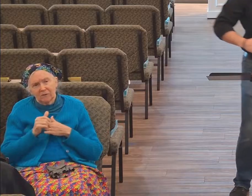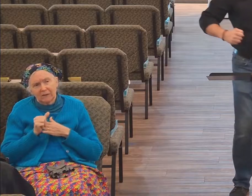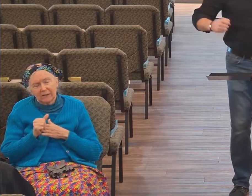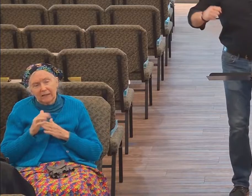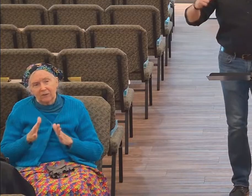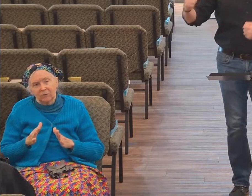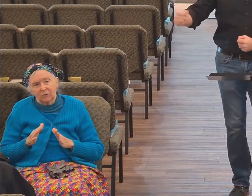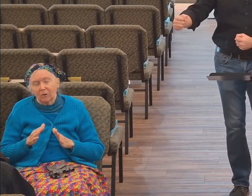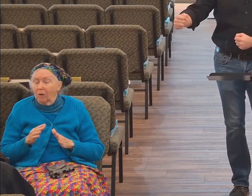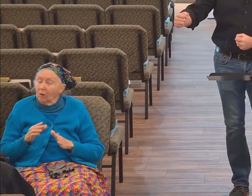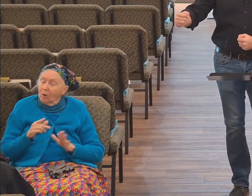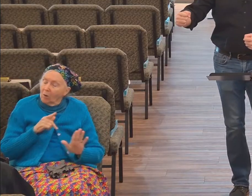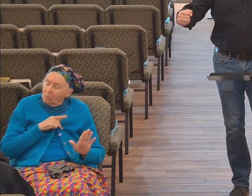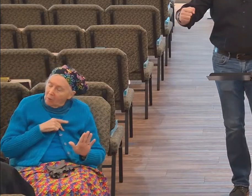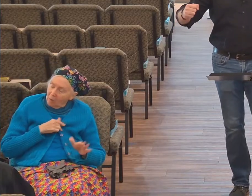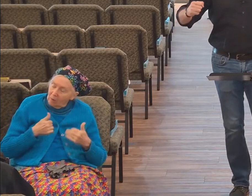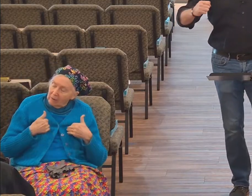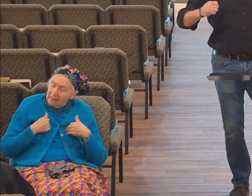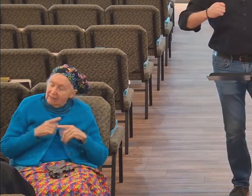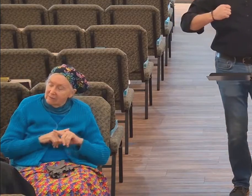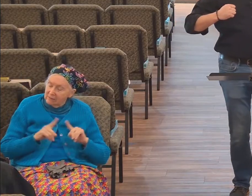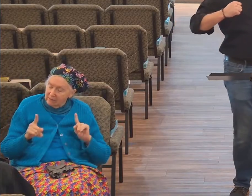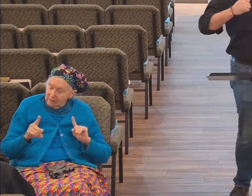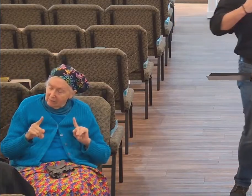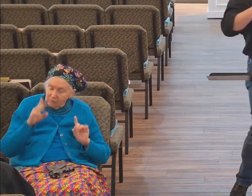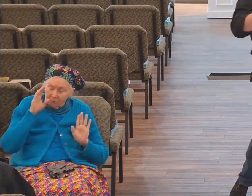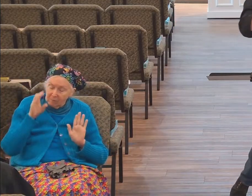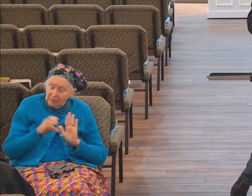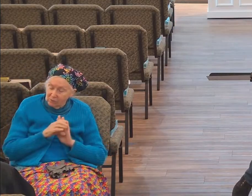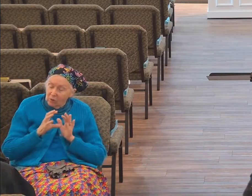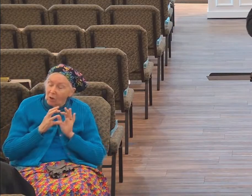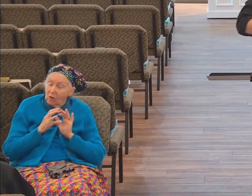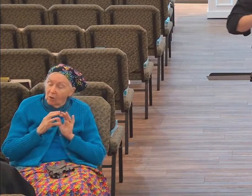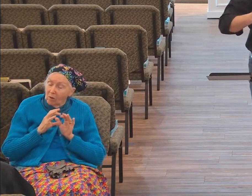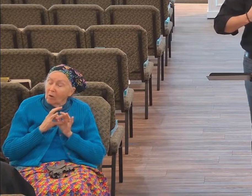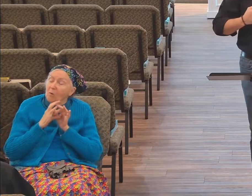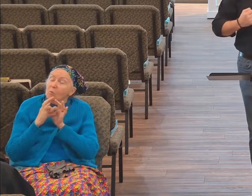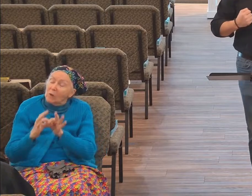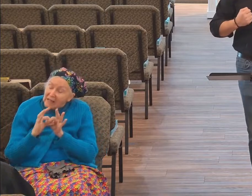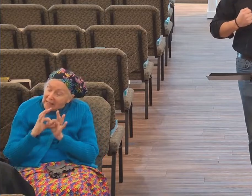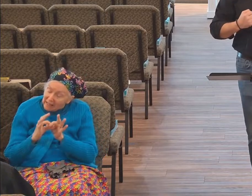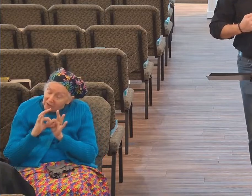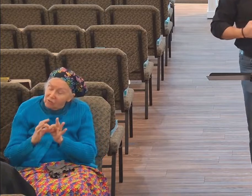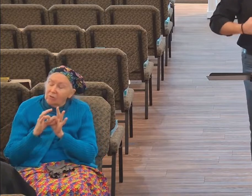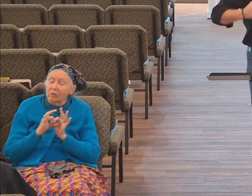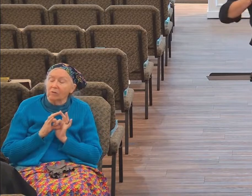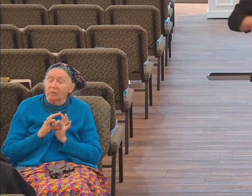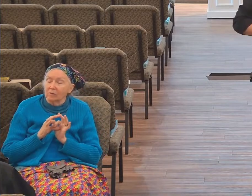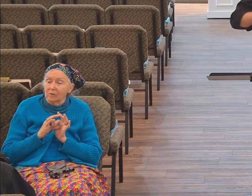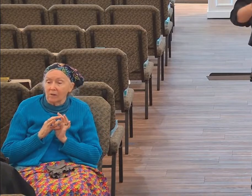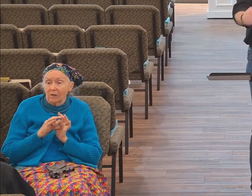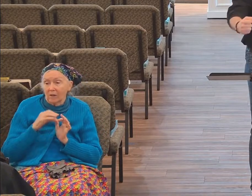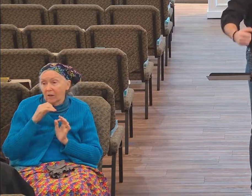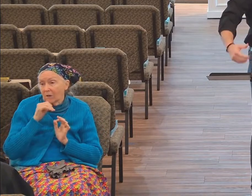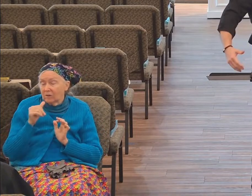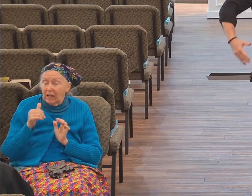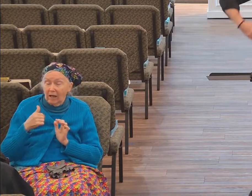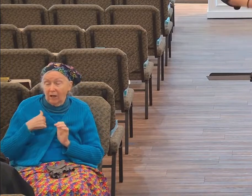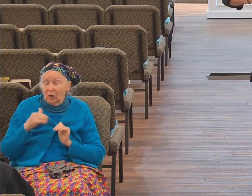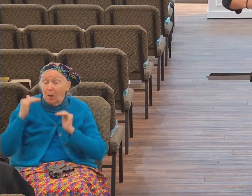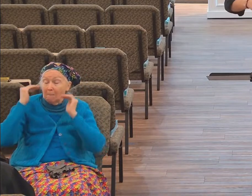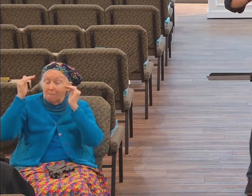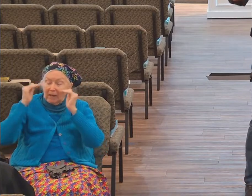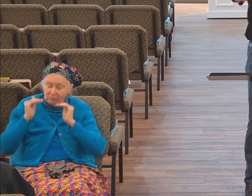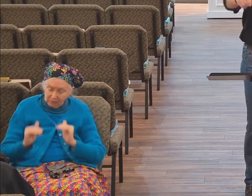is painting a different picture, right? And this relationship is relational, okay? It's not a patron-client. It's not,